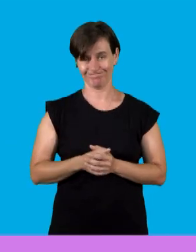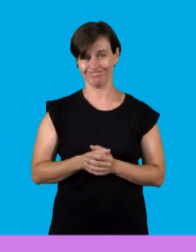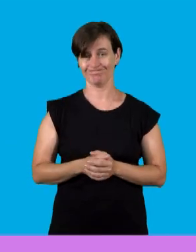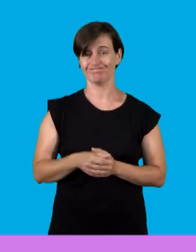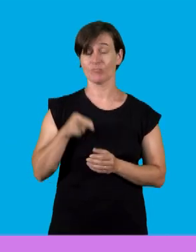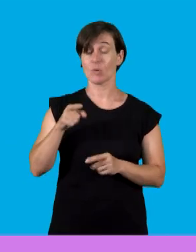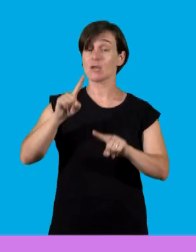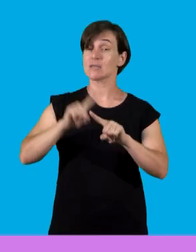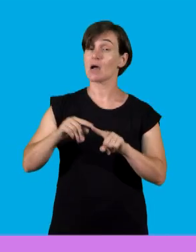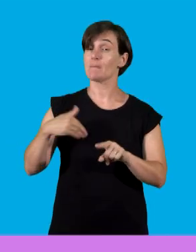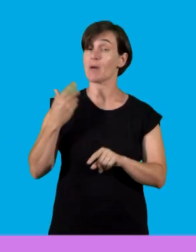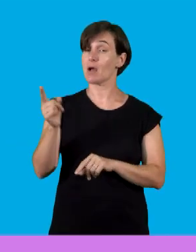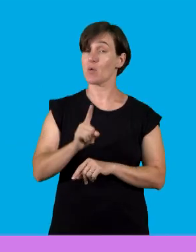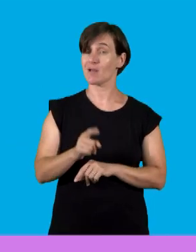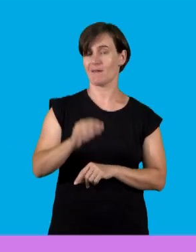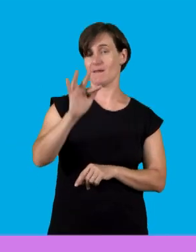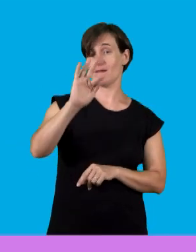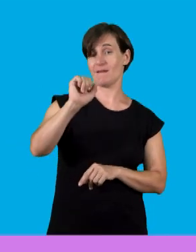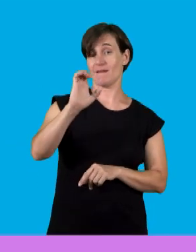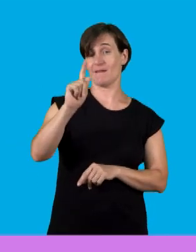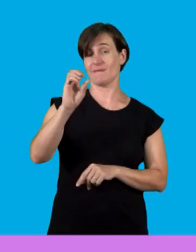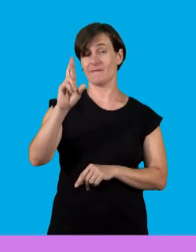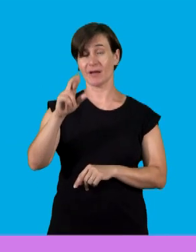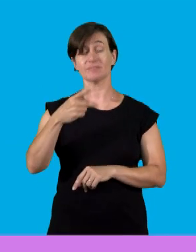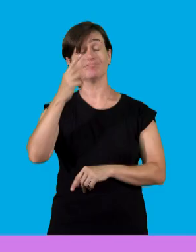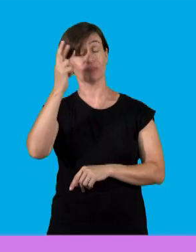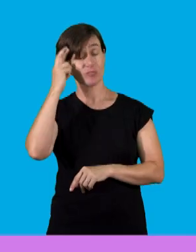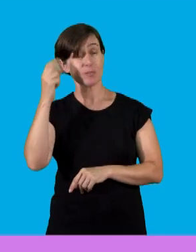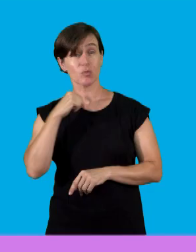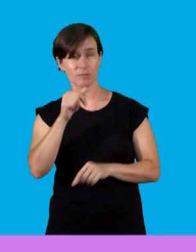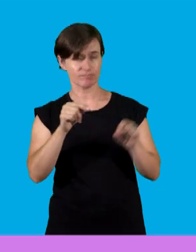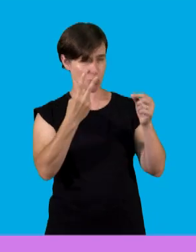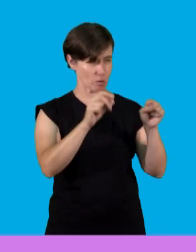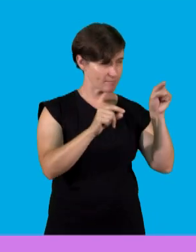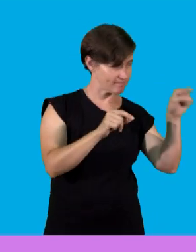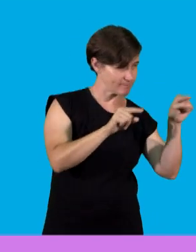Thereafter, we must multiply that by the factor. Remember we said 20 years,